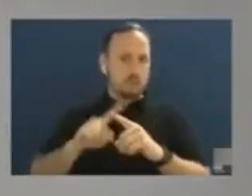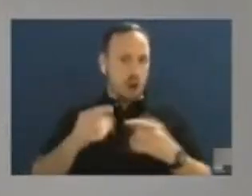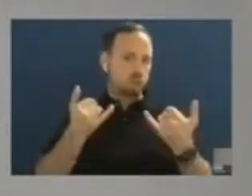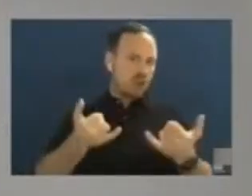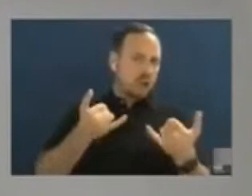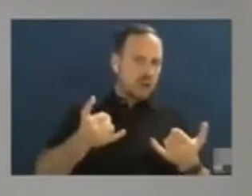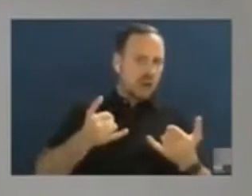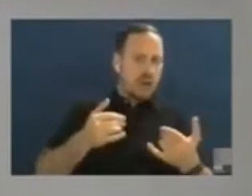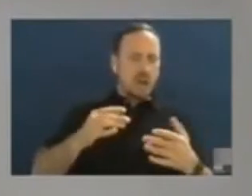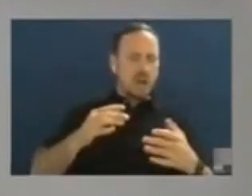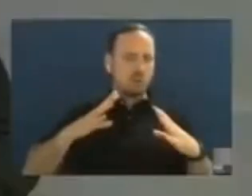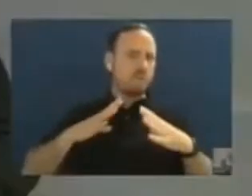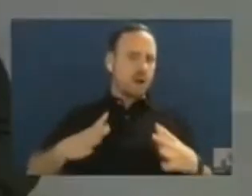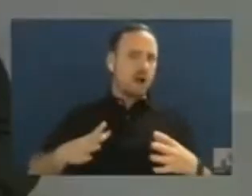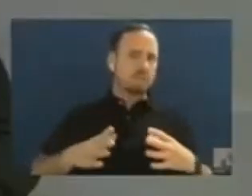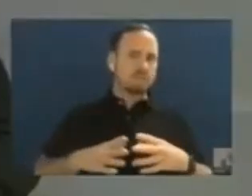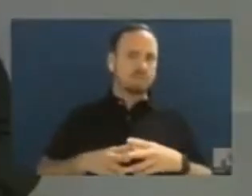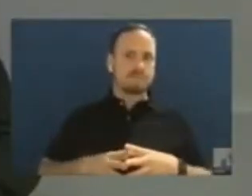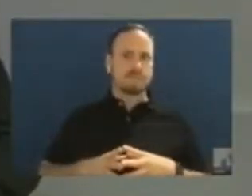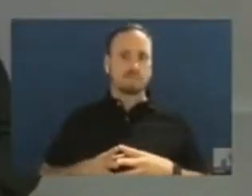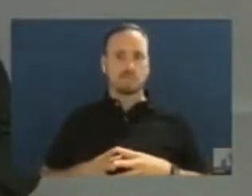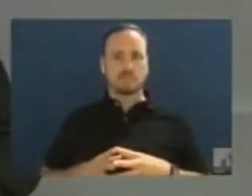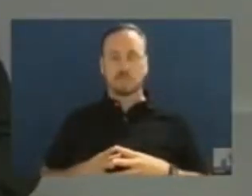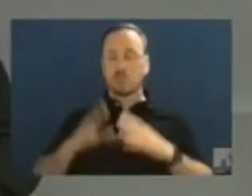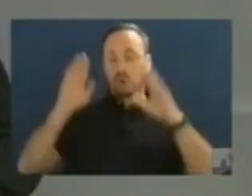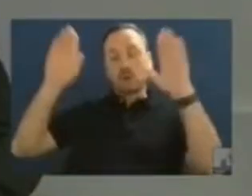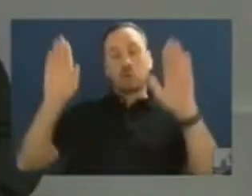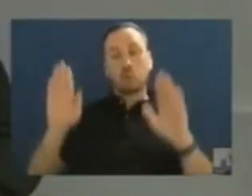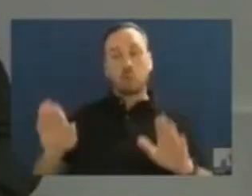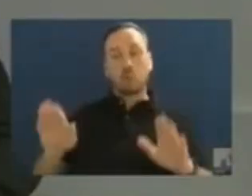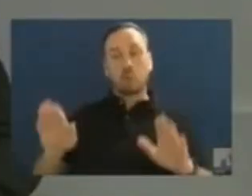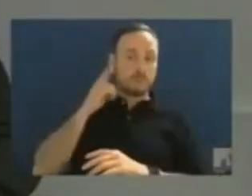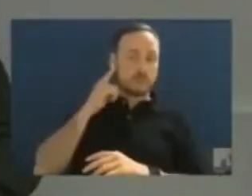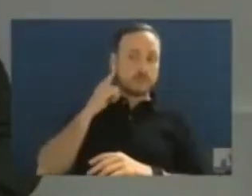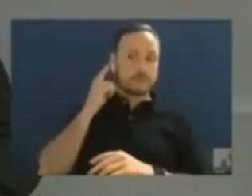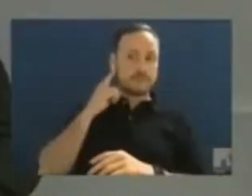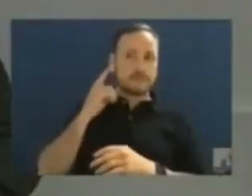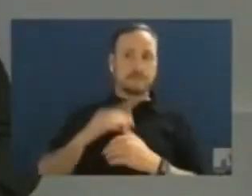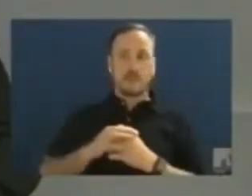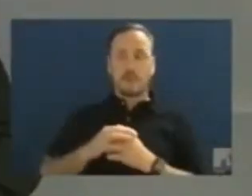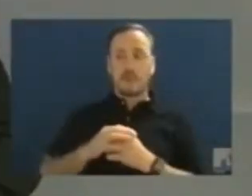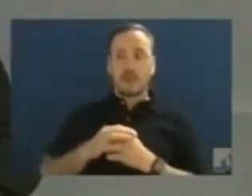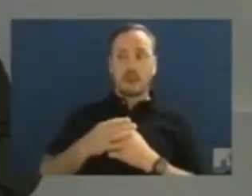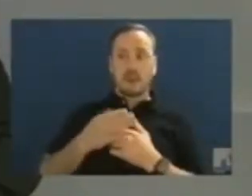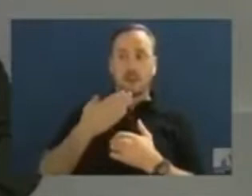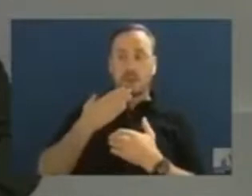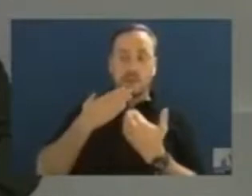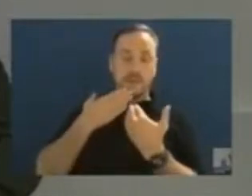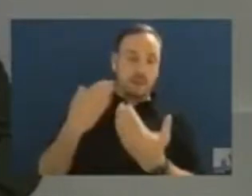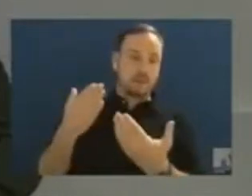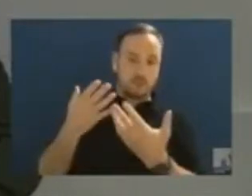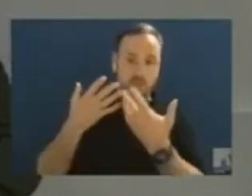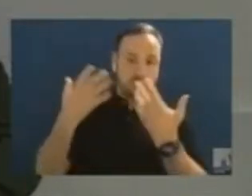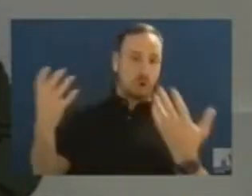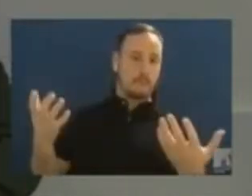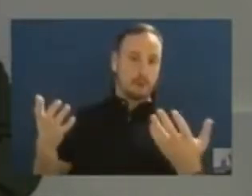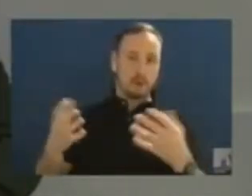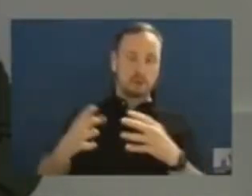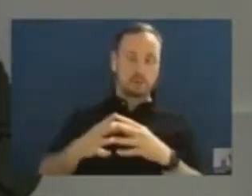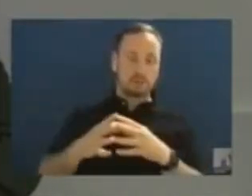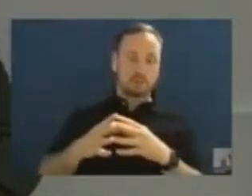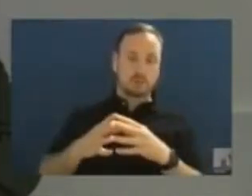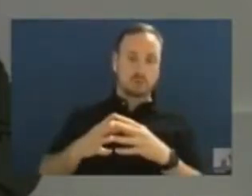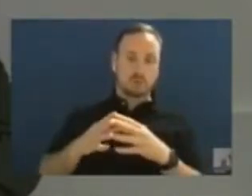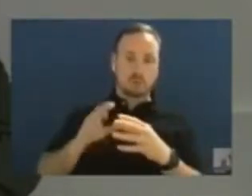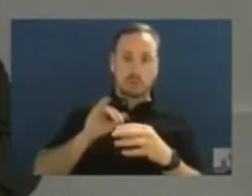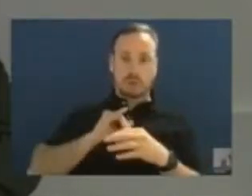is wonderful to hear. Ms. Stamper, I cannot thank you enough. When I hear things like the fact that you stockpiled so